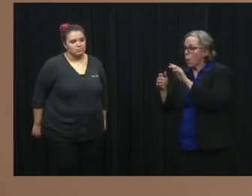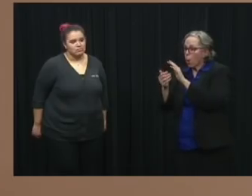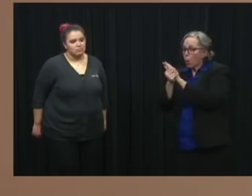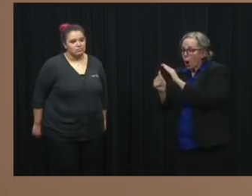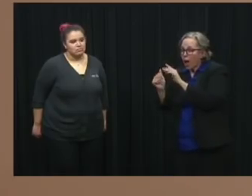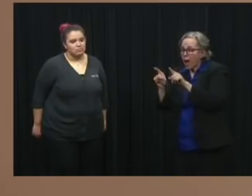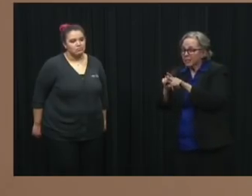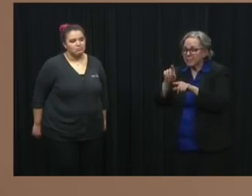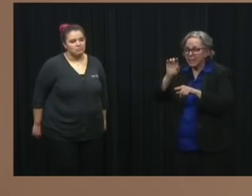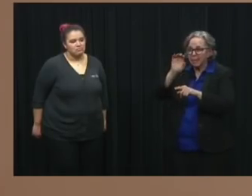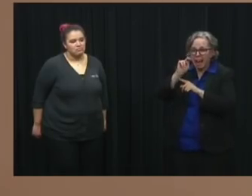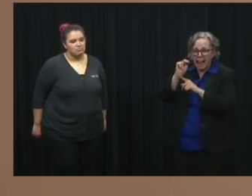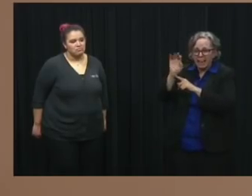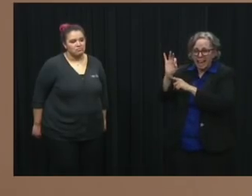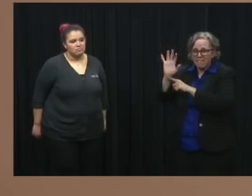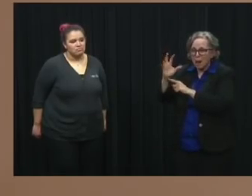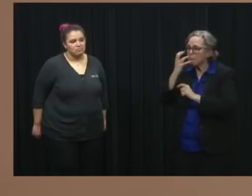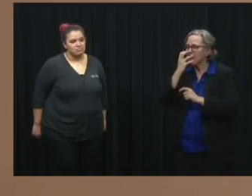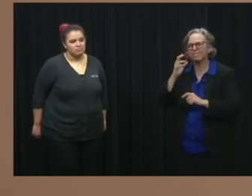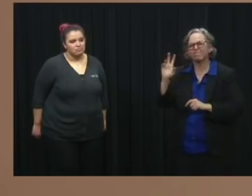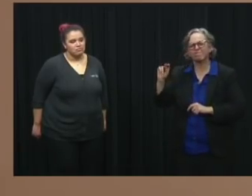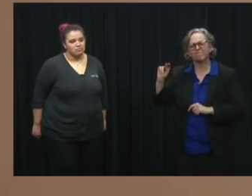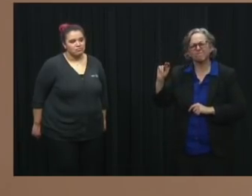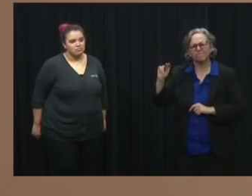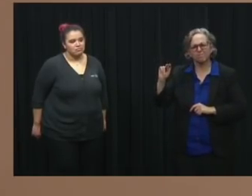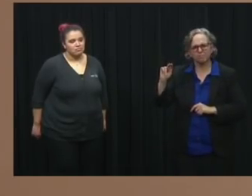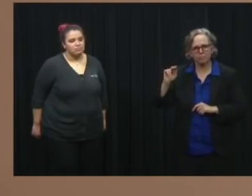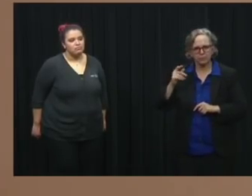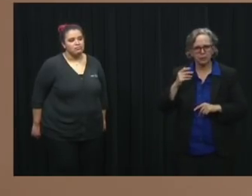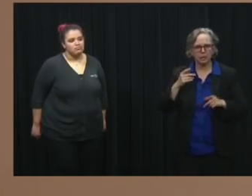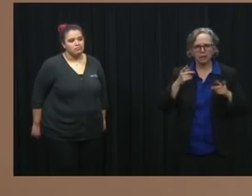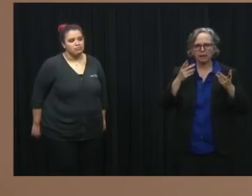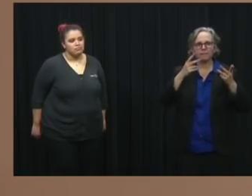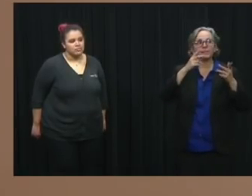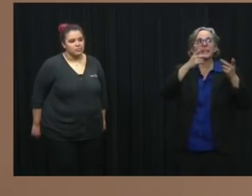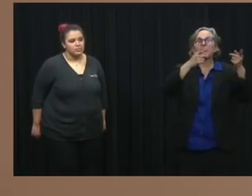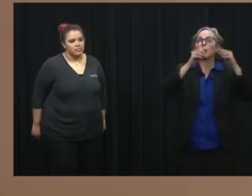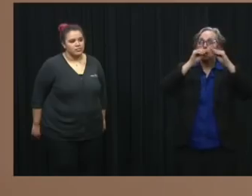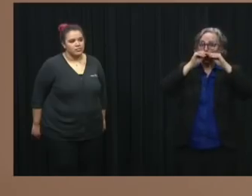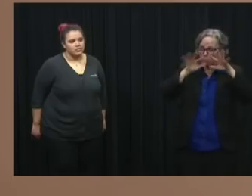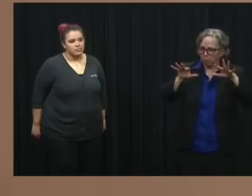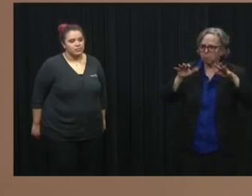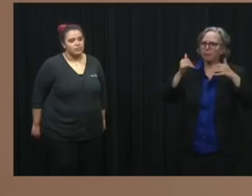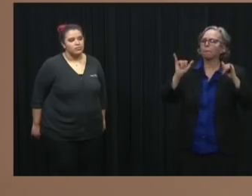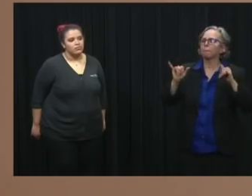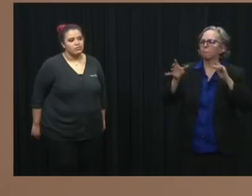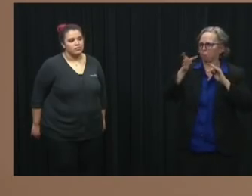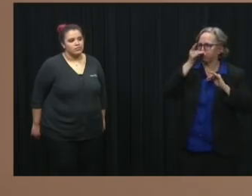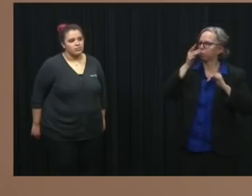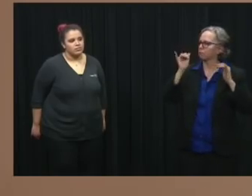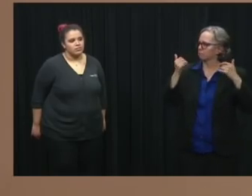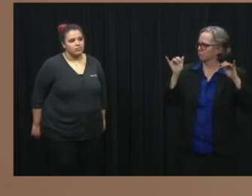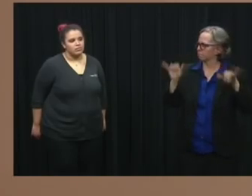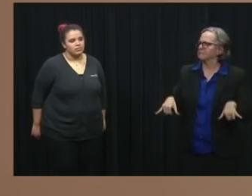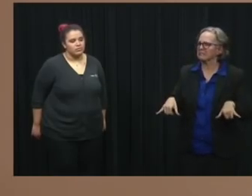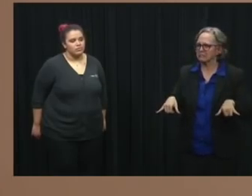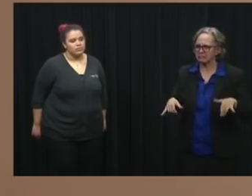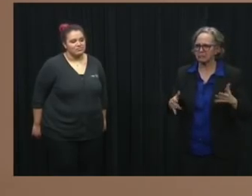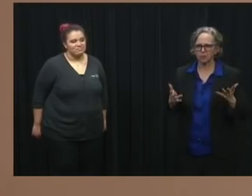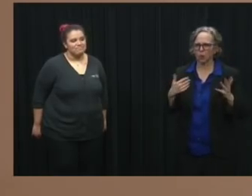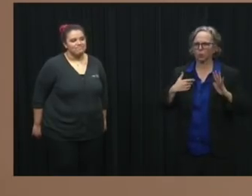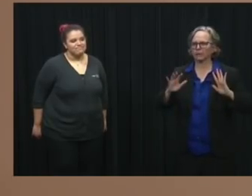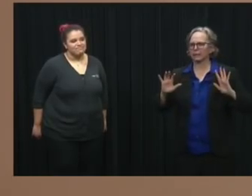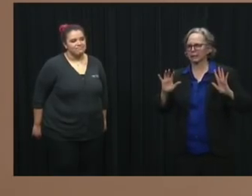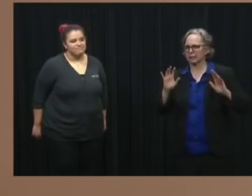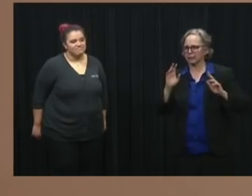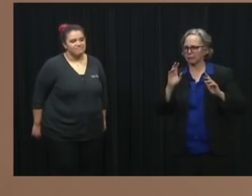protect someone from sneezing on someone else. And so masks will play a role, and I think we'll see them used in clever ways. And so I